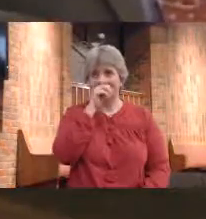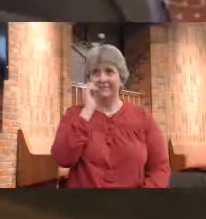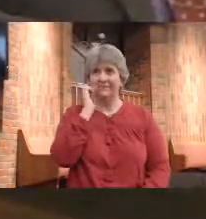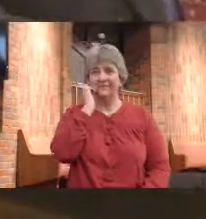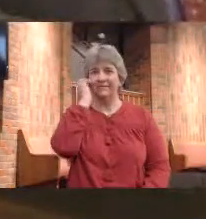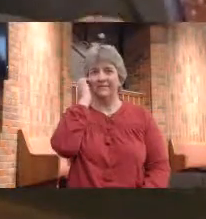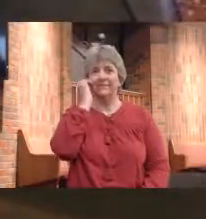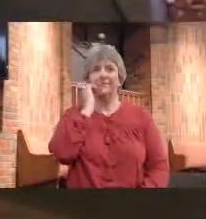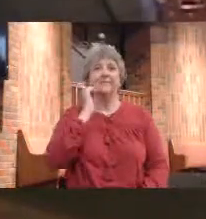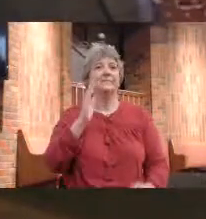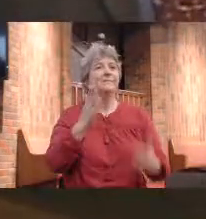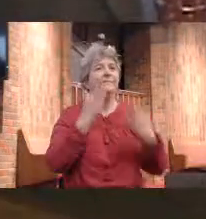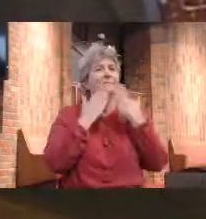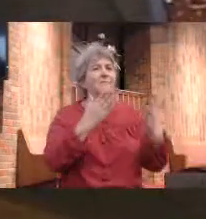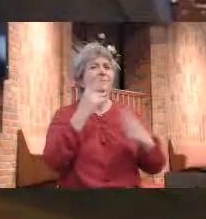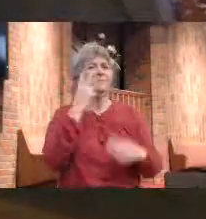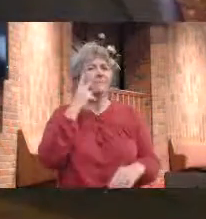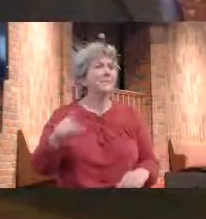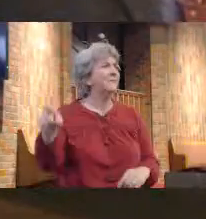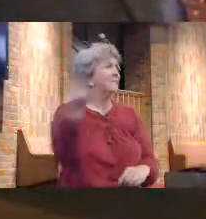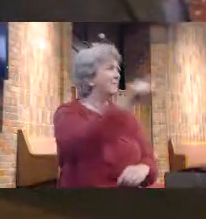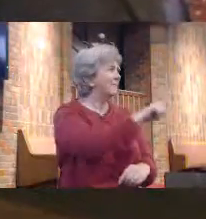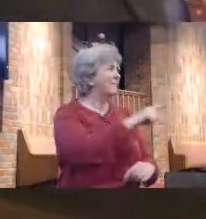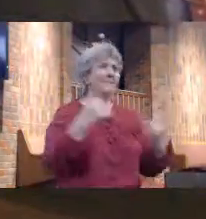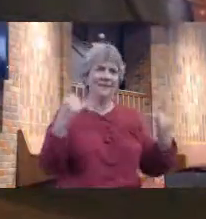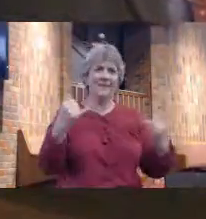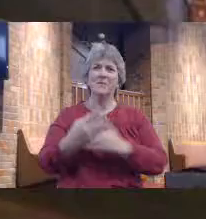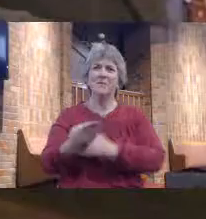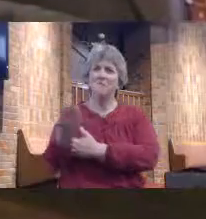It is good to see you this morning.